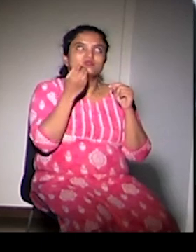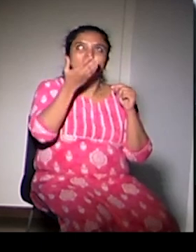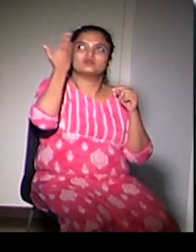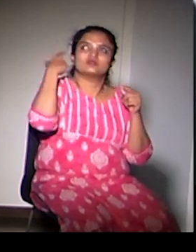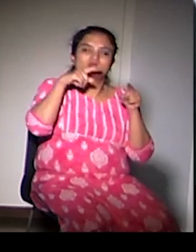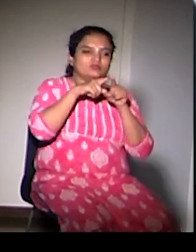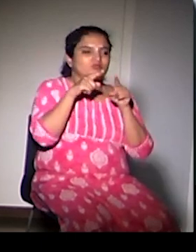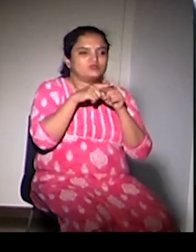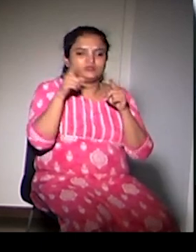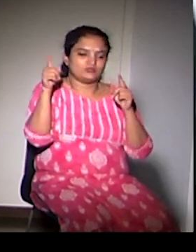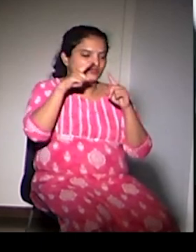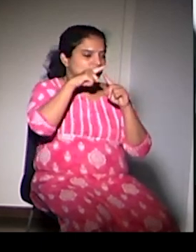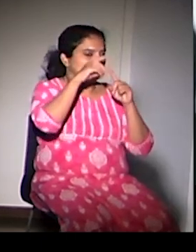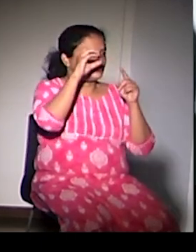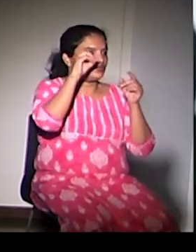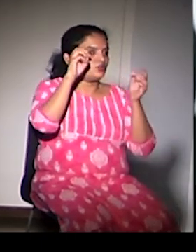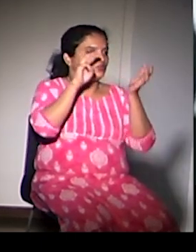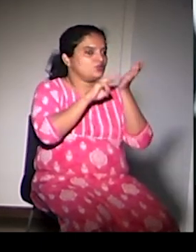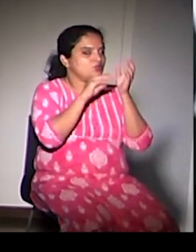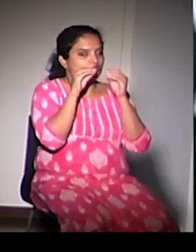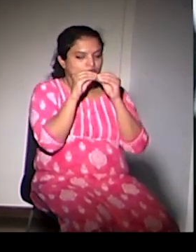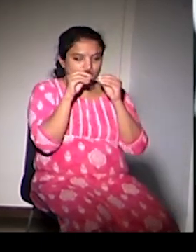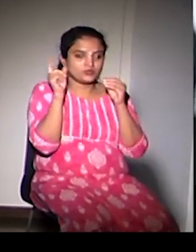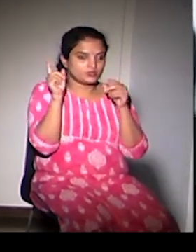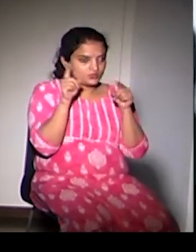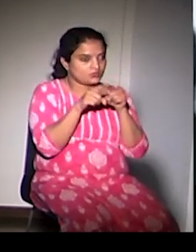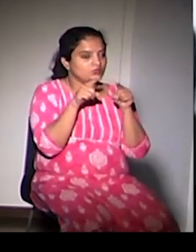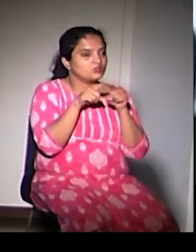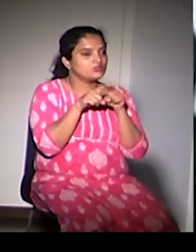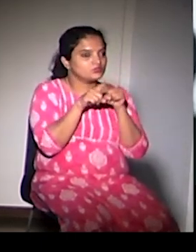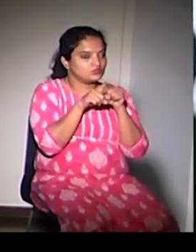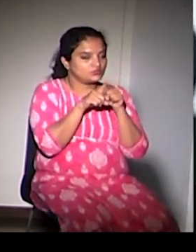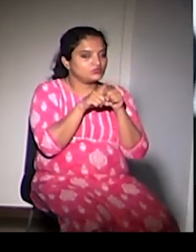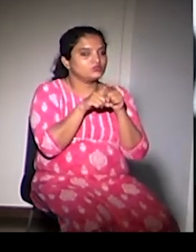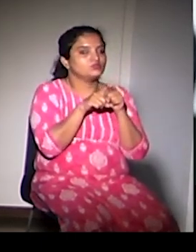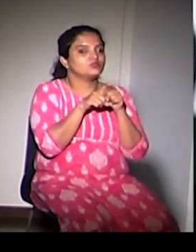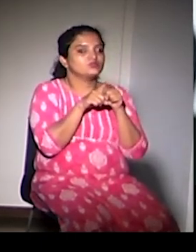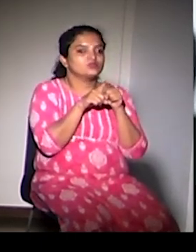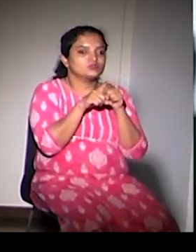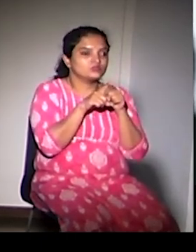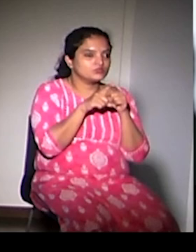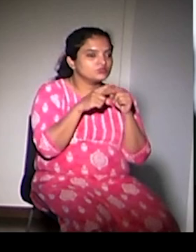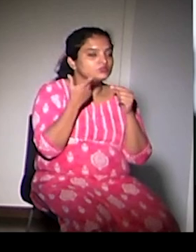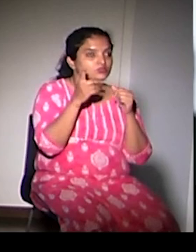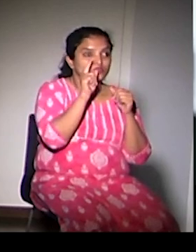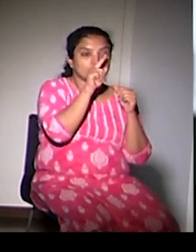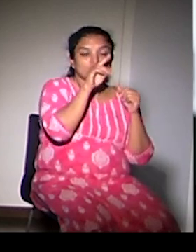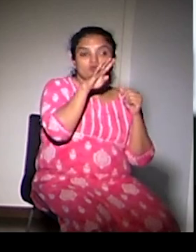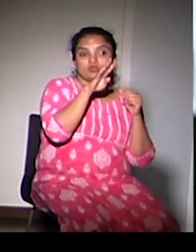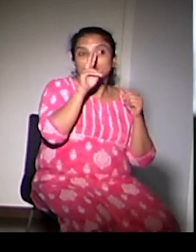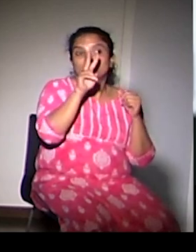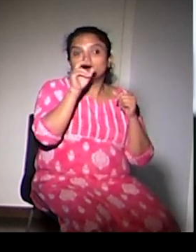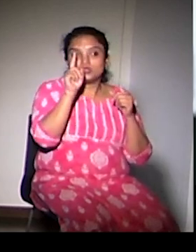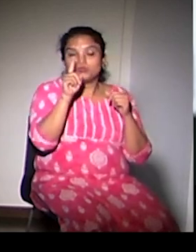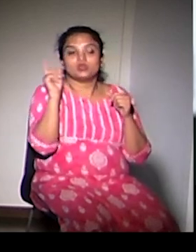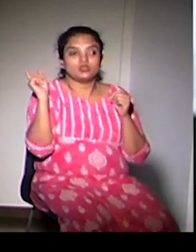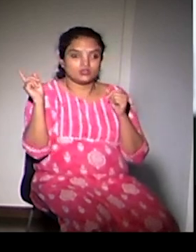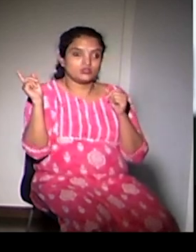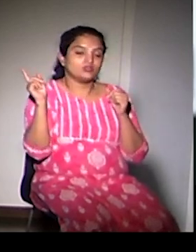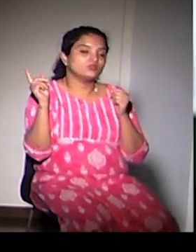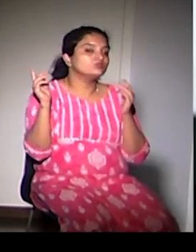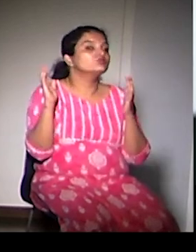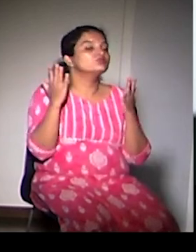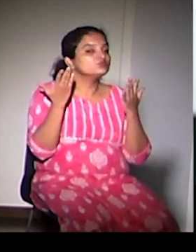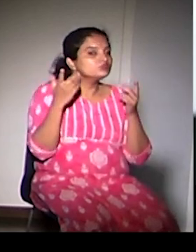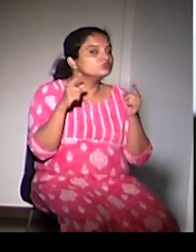the examples we were looking at. In fact, 200 years earlier than the last one, 1421. Quite a